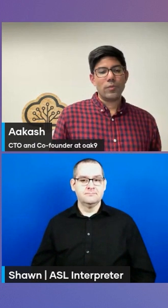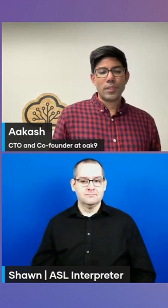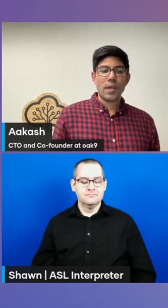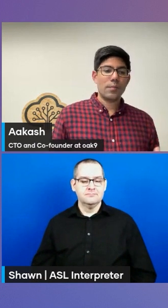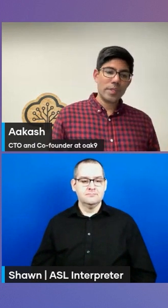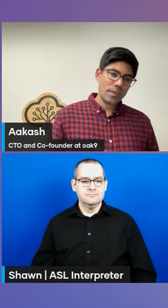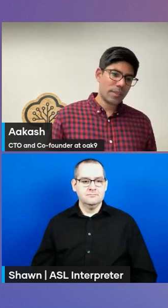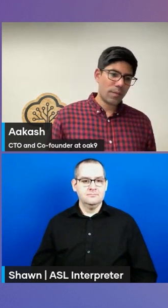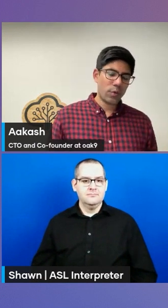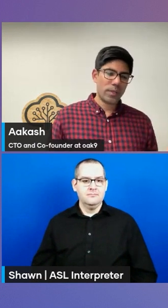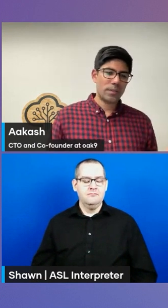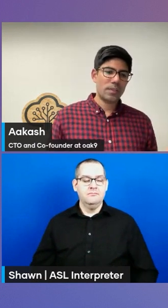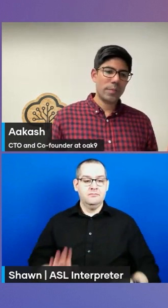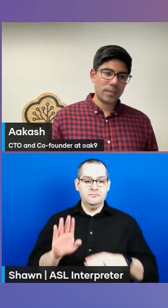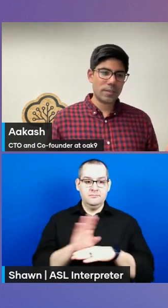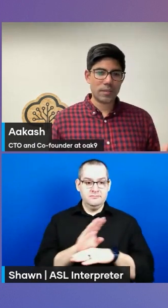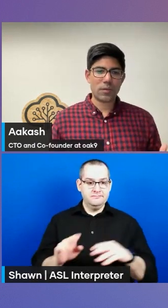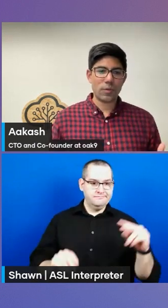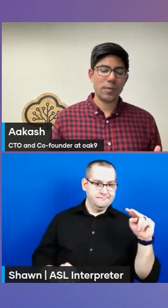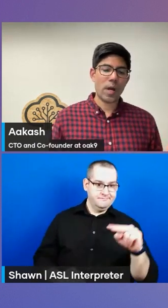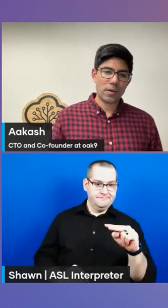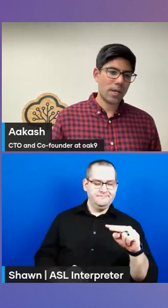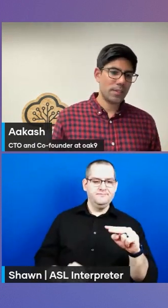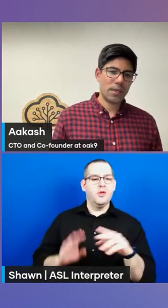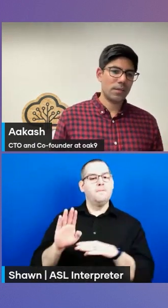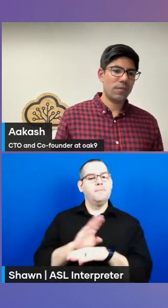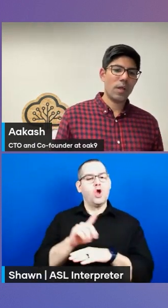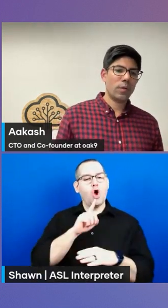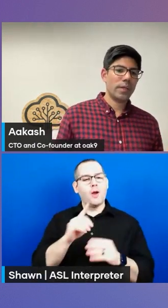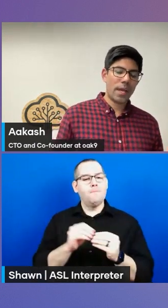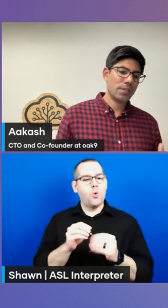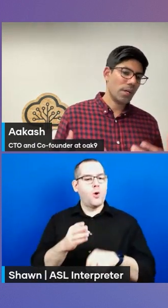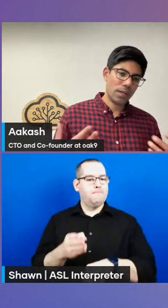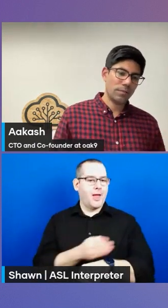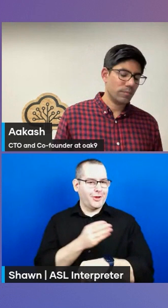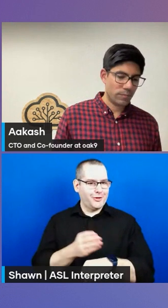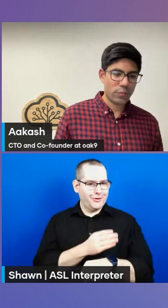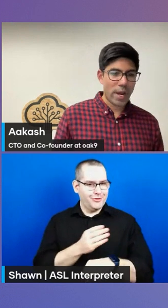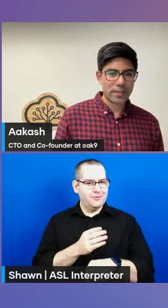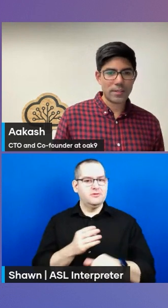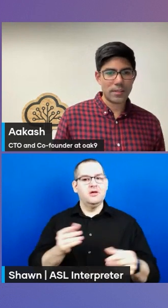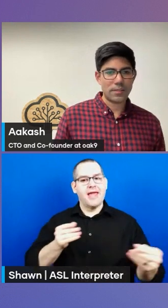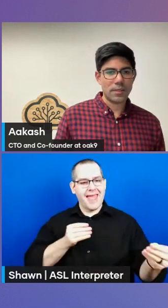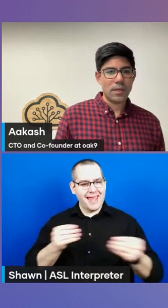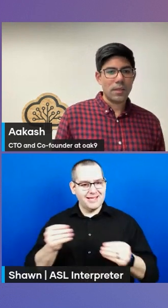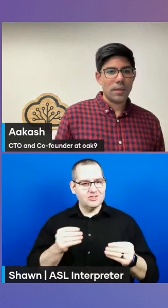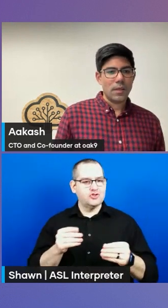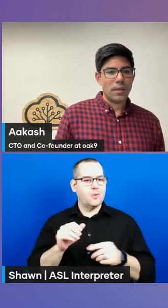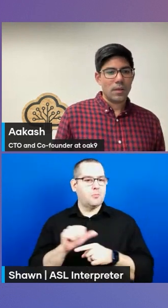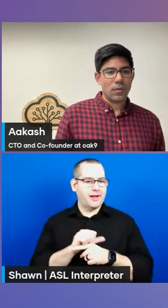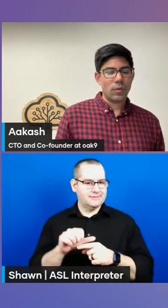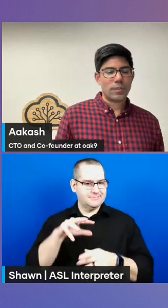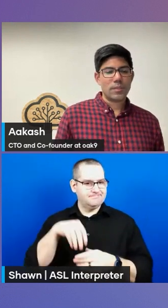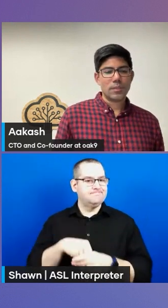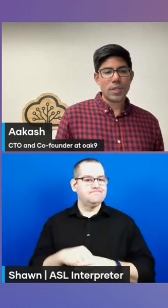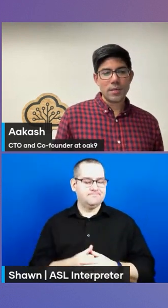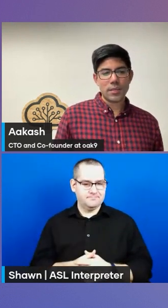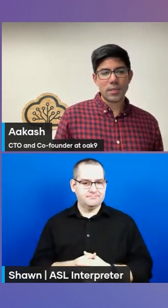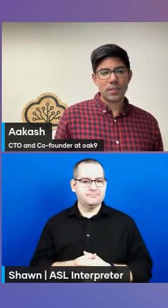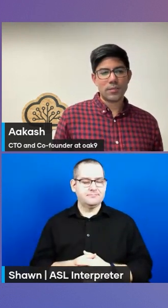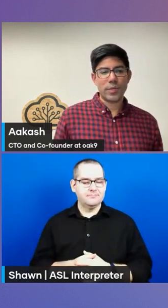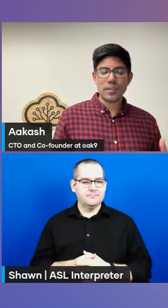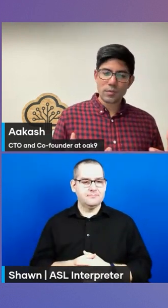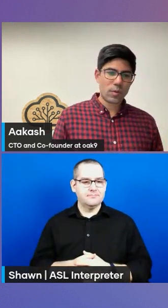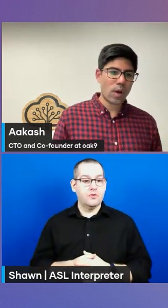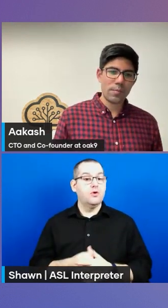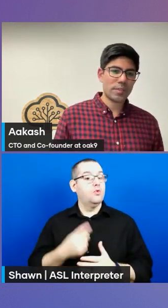What you see on a business standpoint is as businesses are really modernizing and following agile practices, what's changing